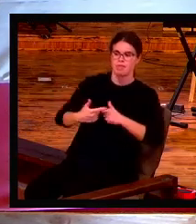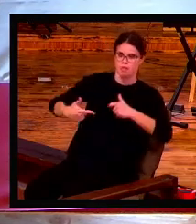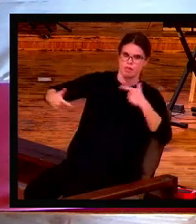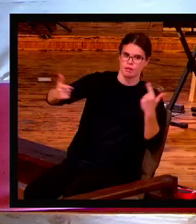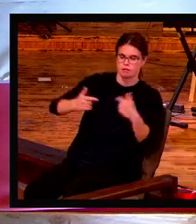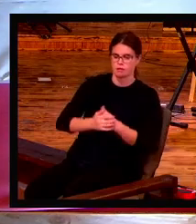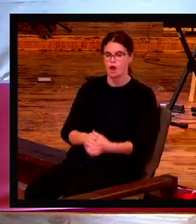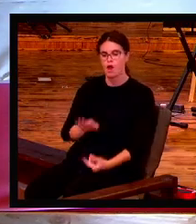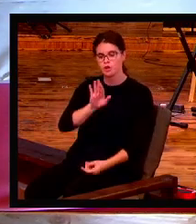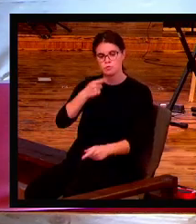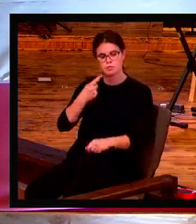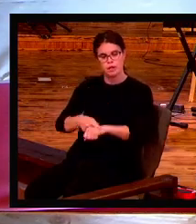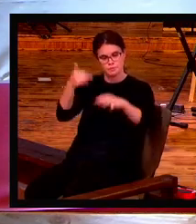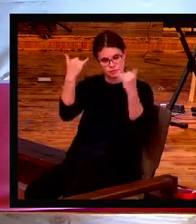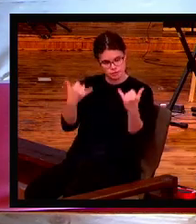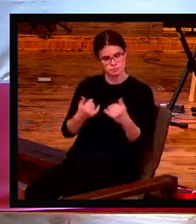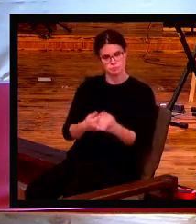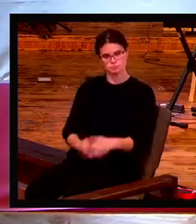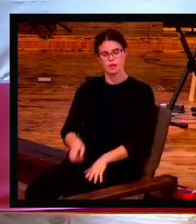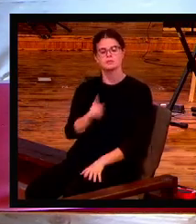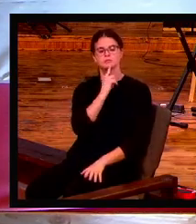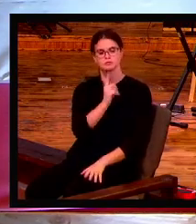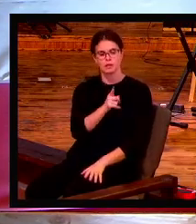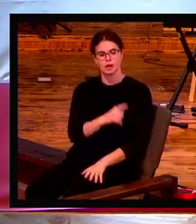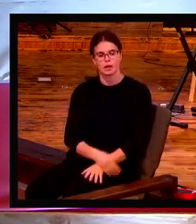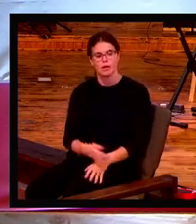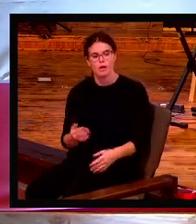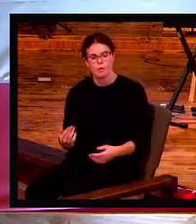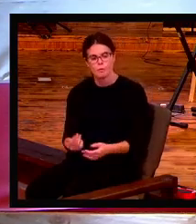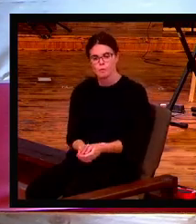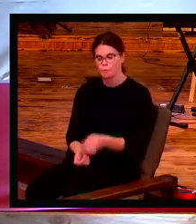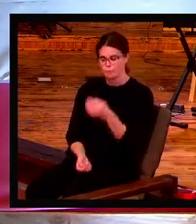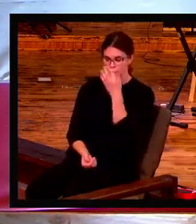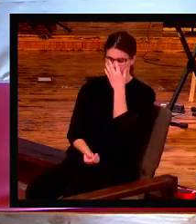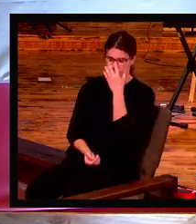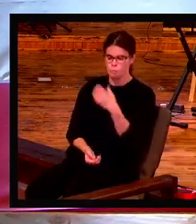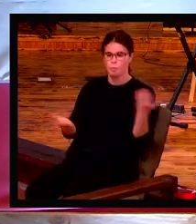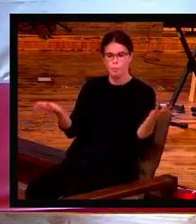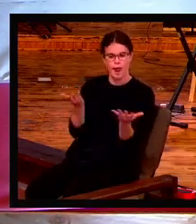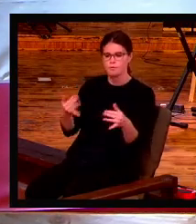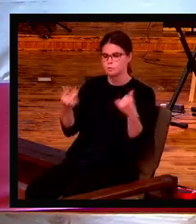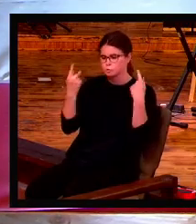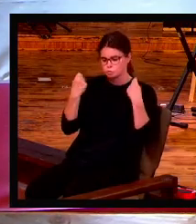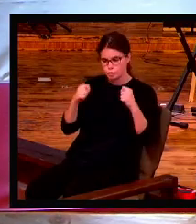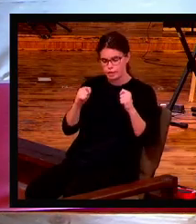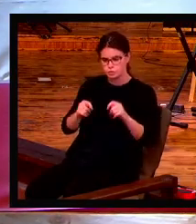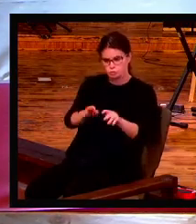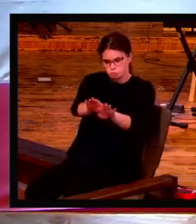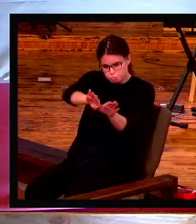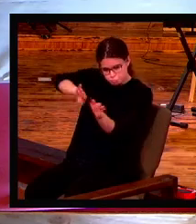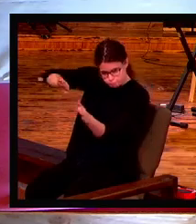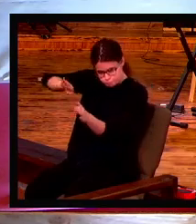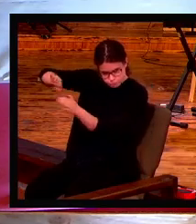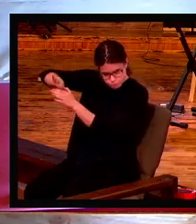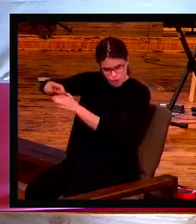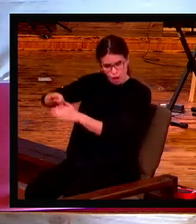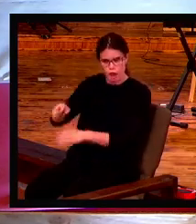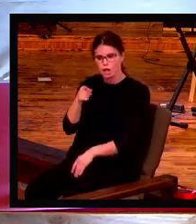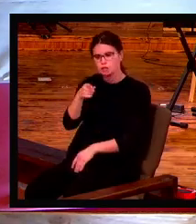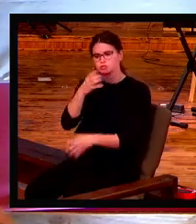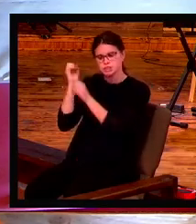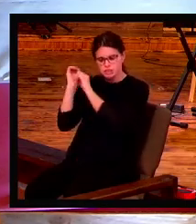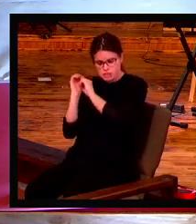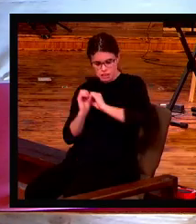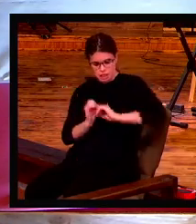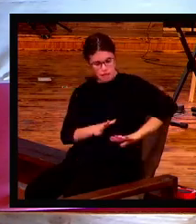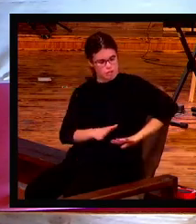now. That's right. So whatever has been trying to hold you back, we can let it go.